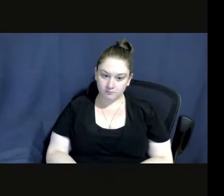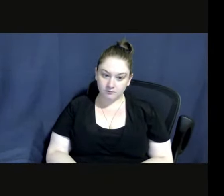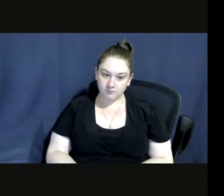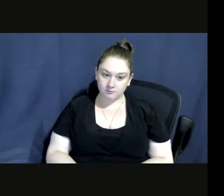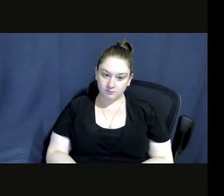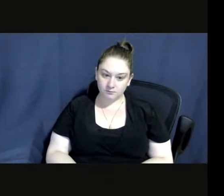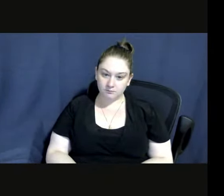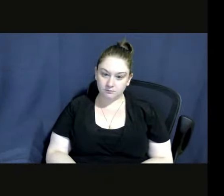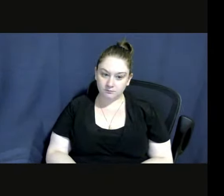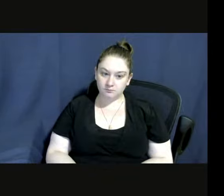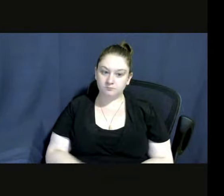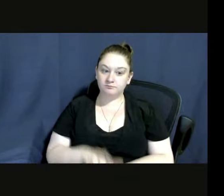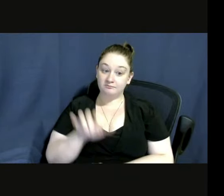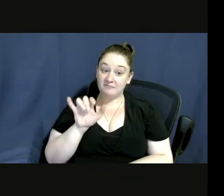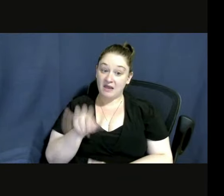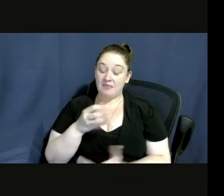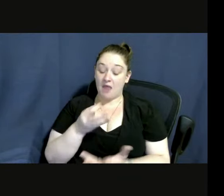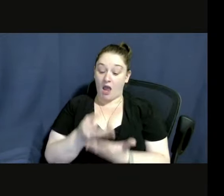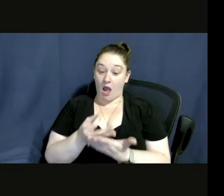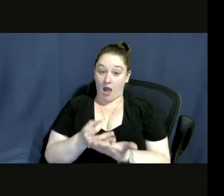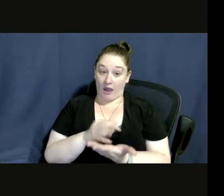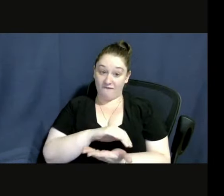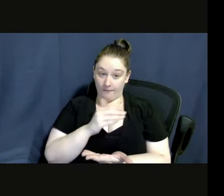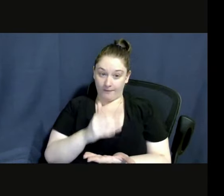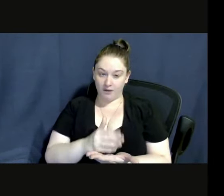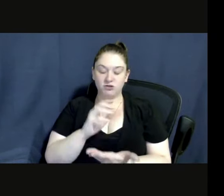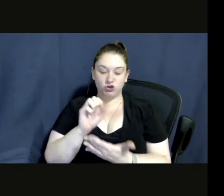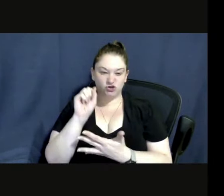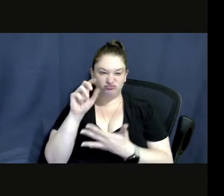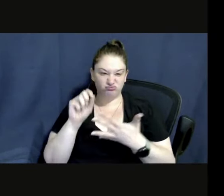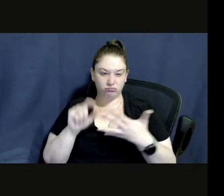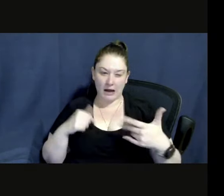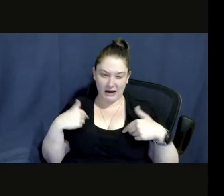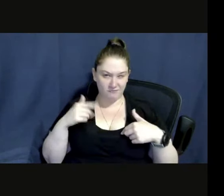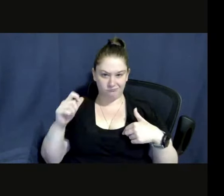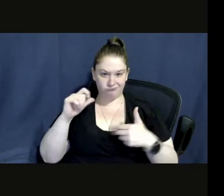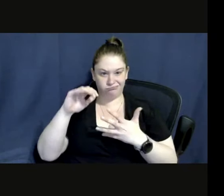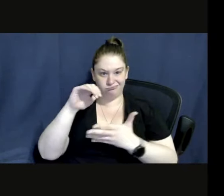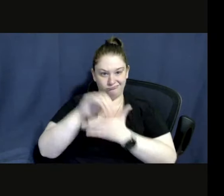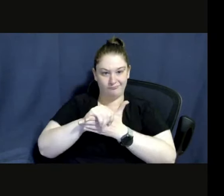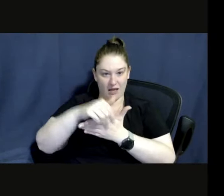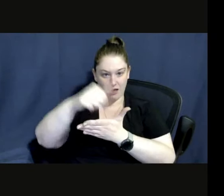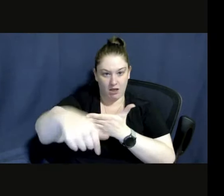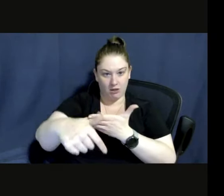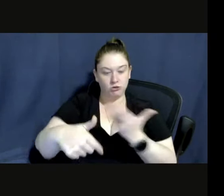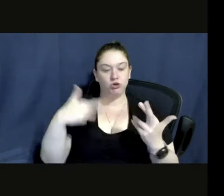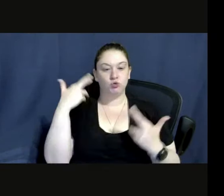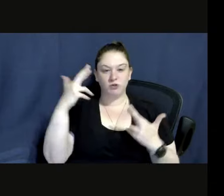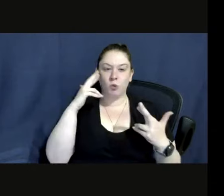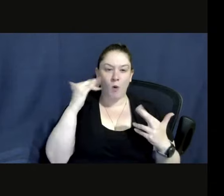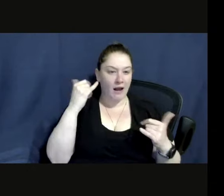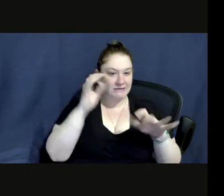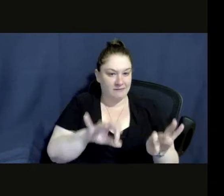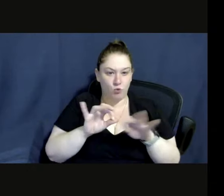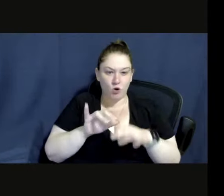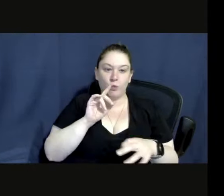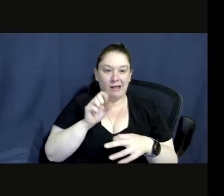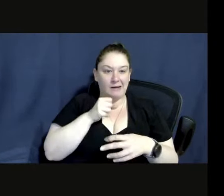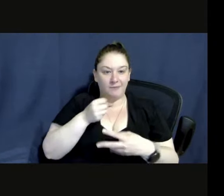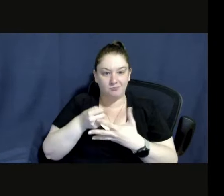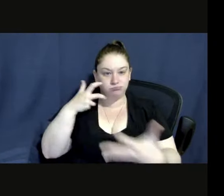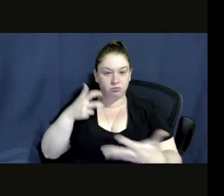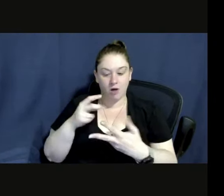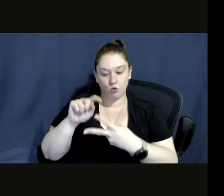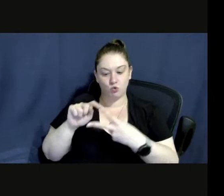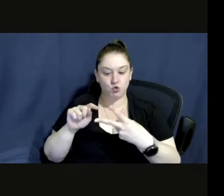That fund balance, there's a couple reasons. I listed a full page of them in the back of the packet about why it's important. I'm going to talk about two of them. One